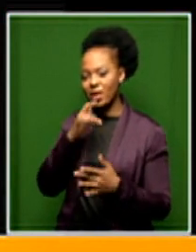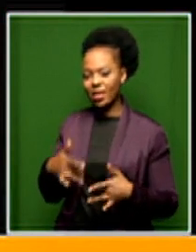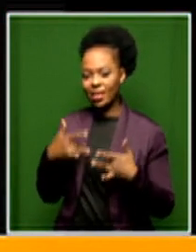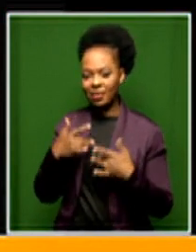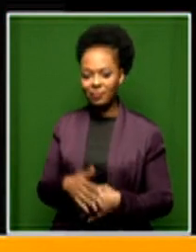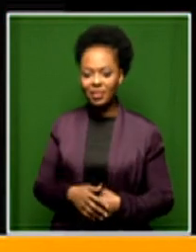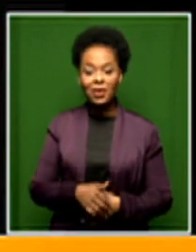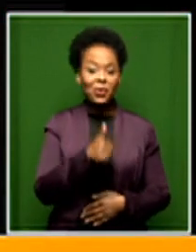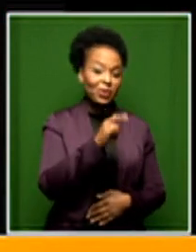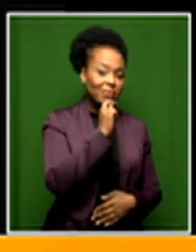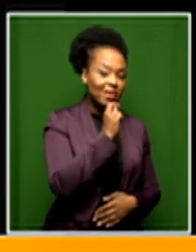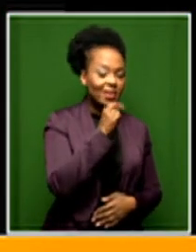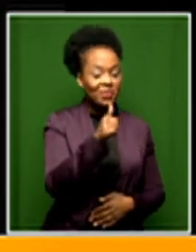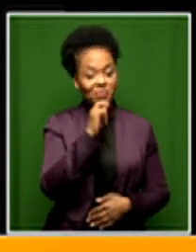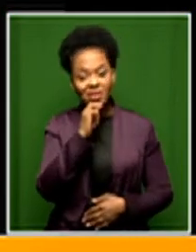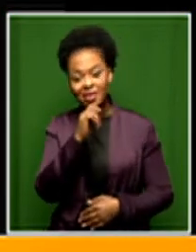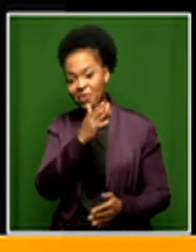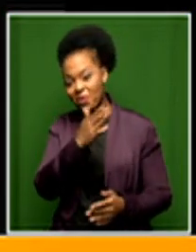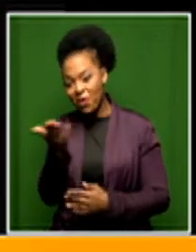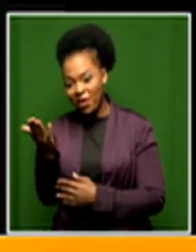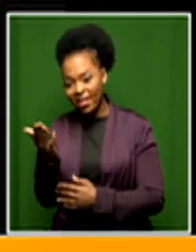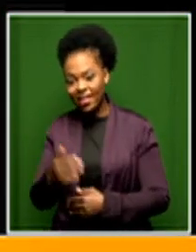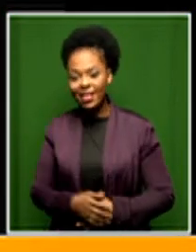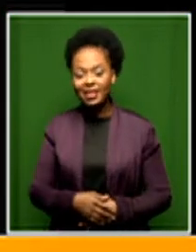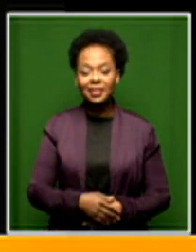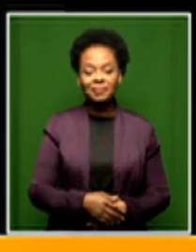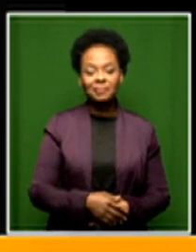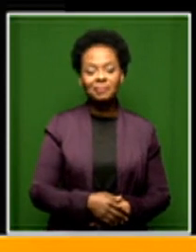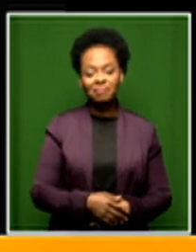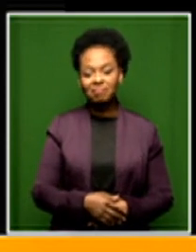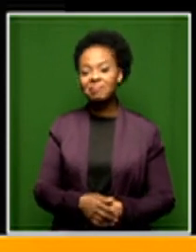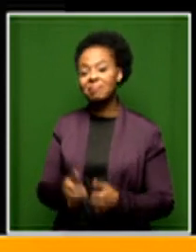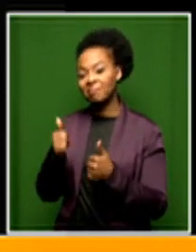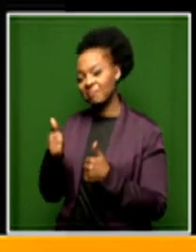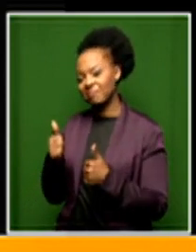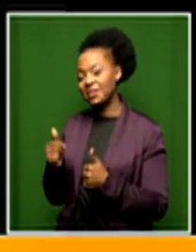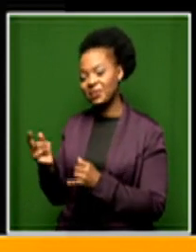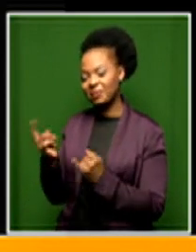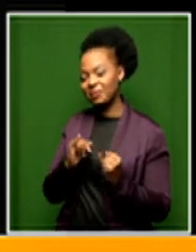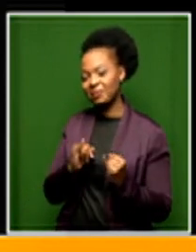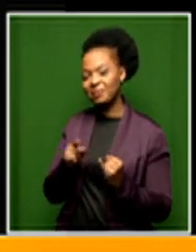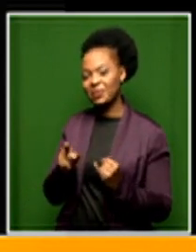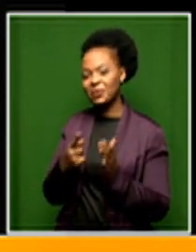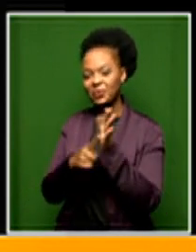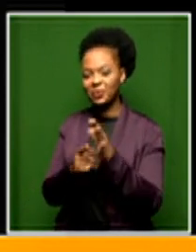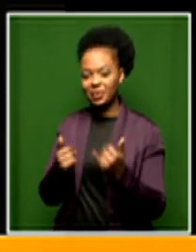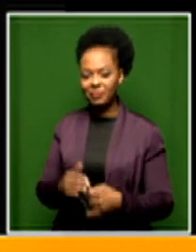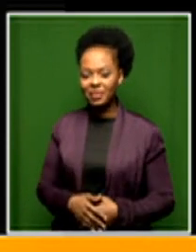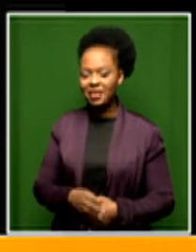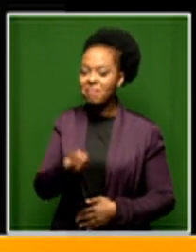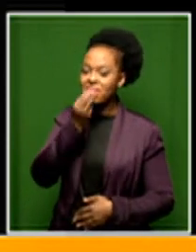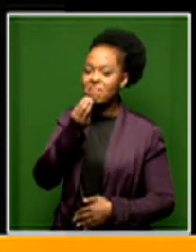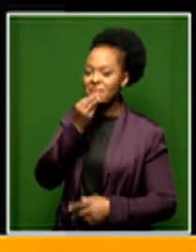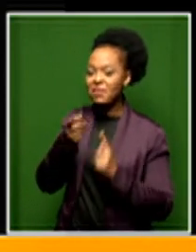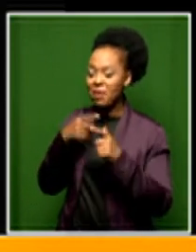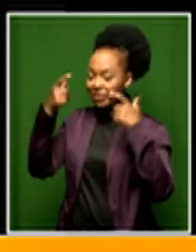Good morning to everyone. Good morning, Sir. How are you doing? I'm very well, man, and it's good to have you on the show this morning. Linda, what sort of meals can one expect from